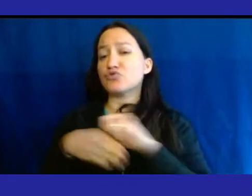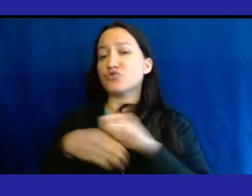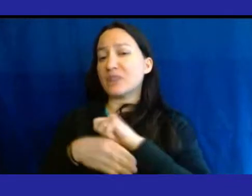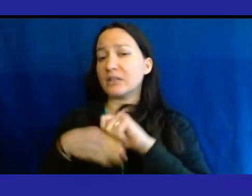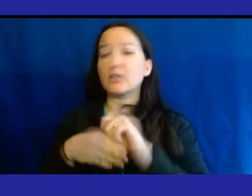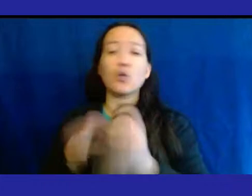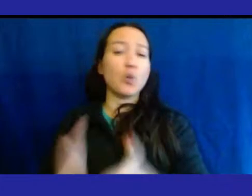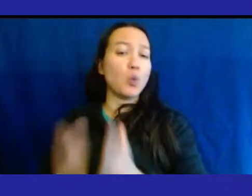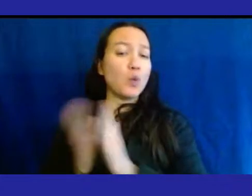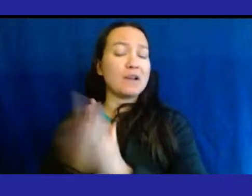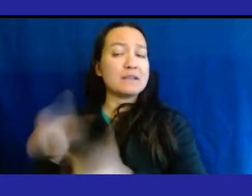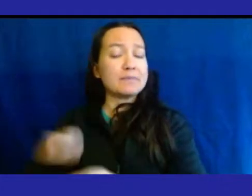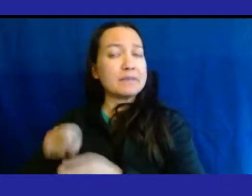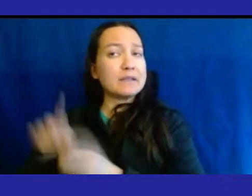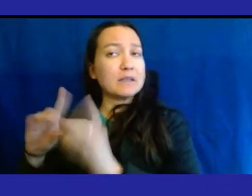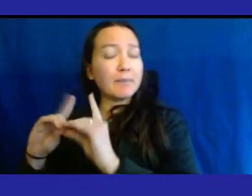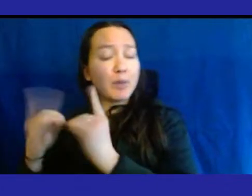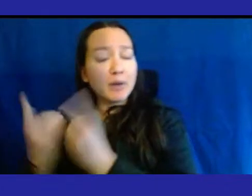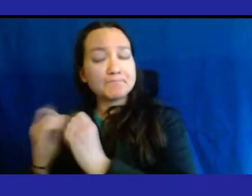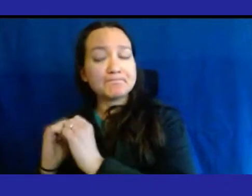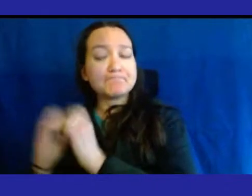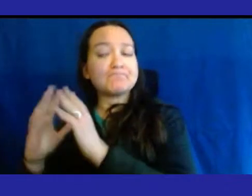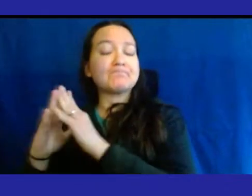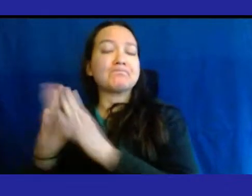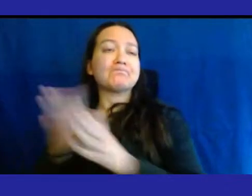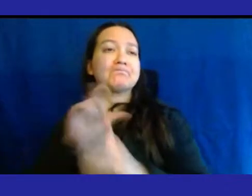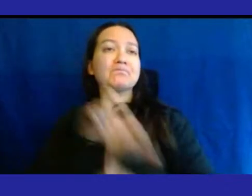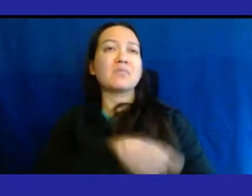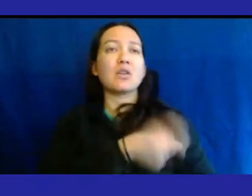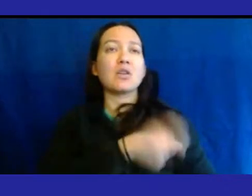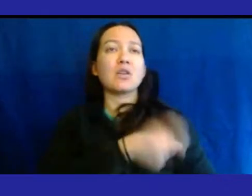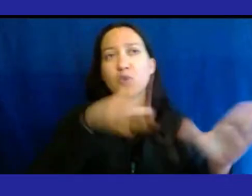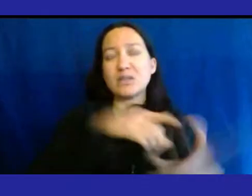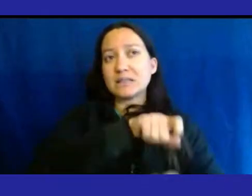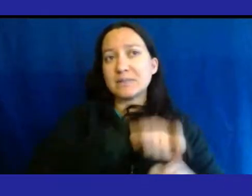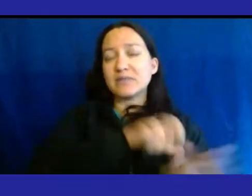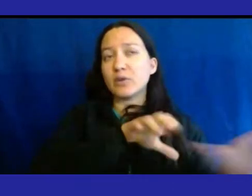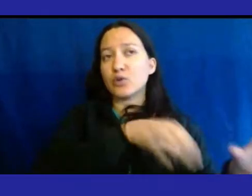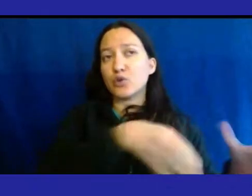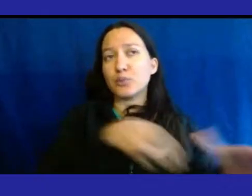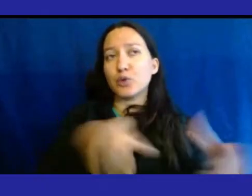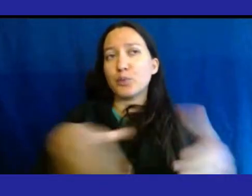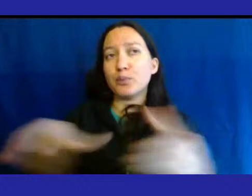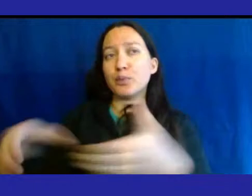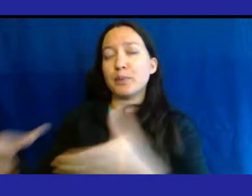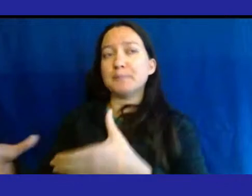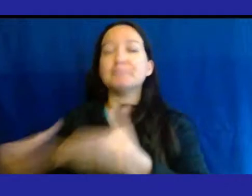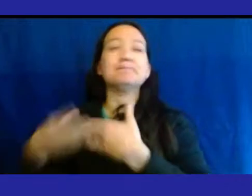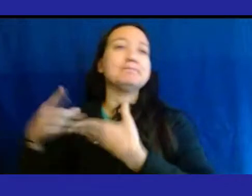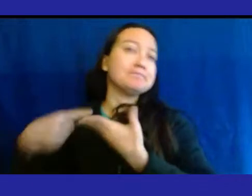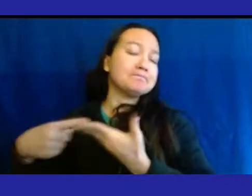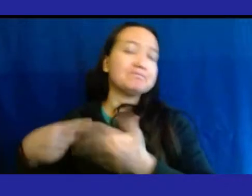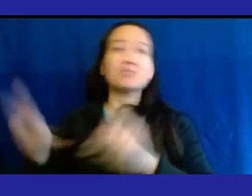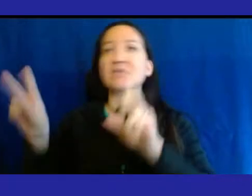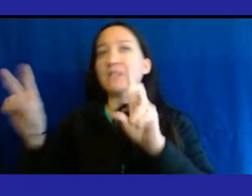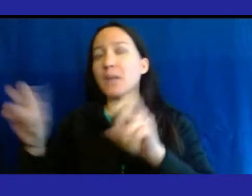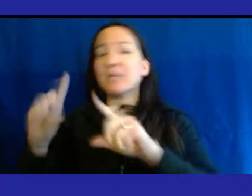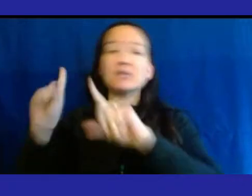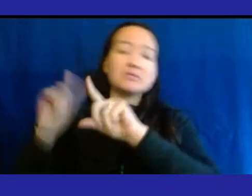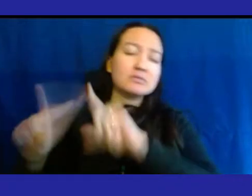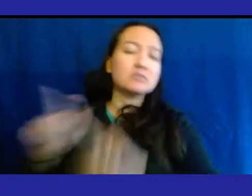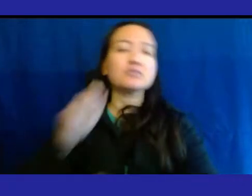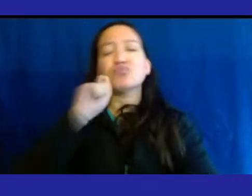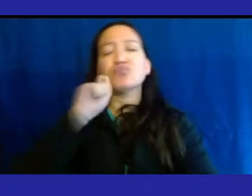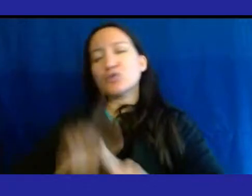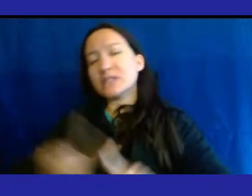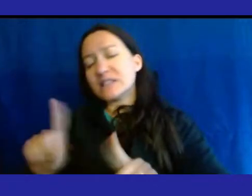by particular departments. Others are focused on particular groups. And they cover different topics such as racial differences and